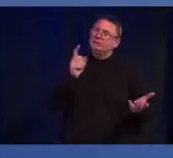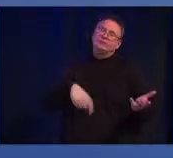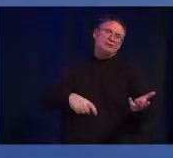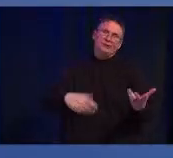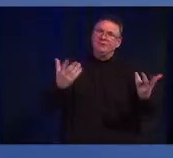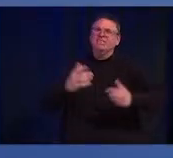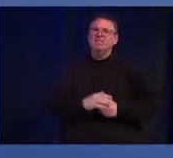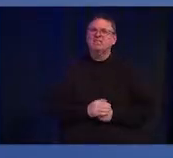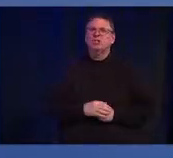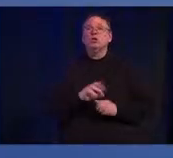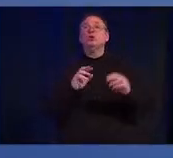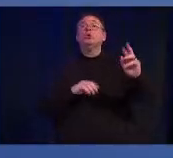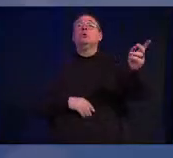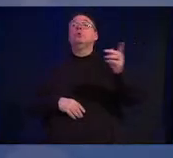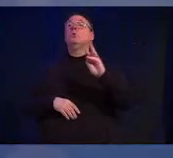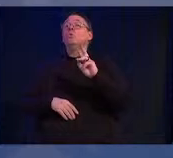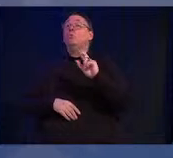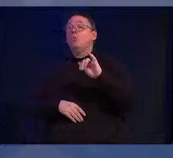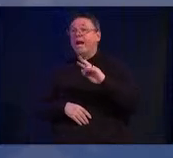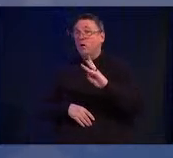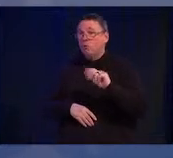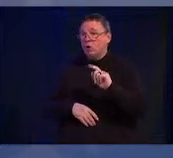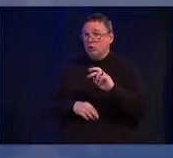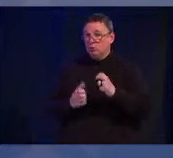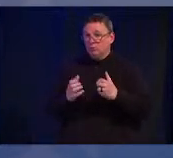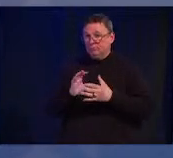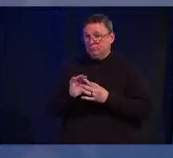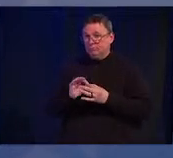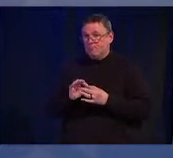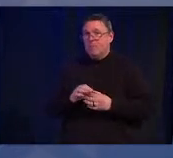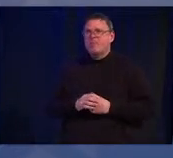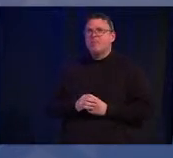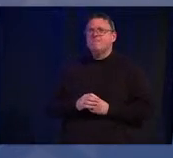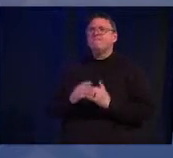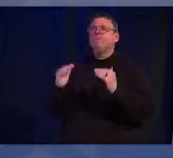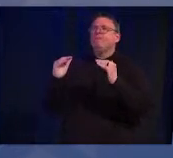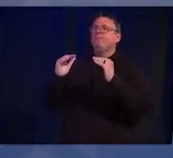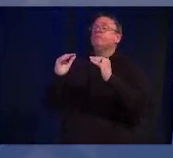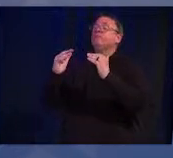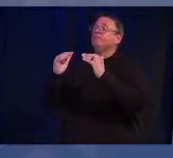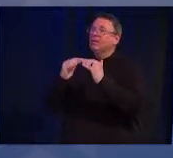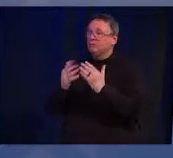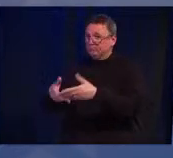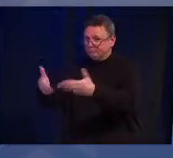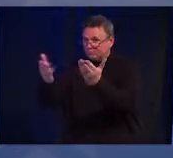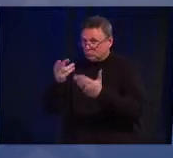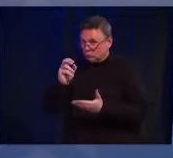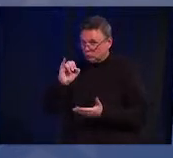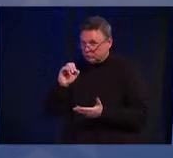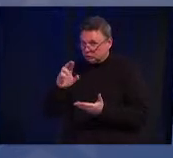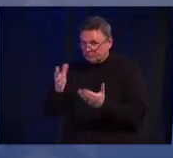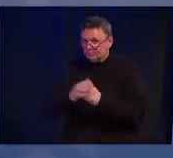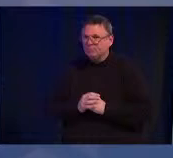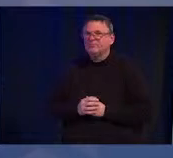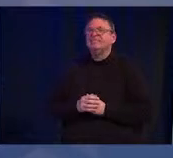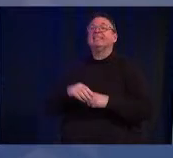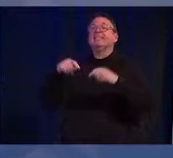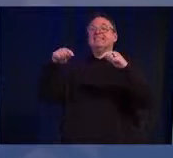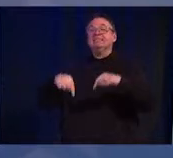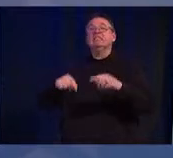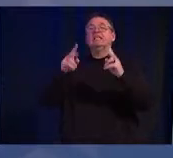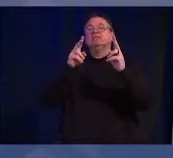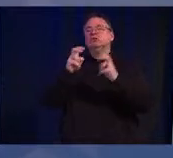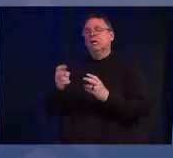Rainwater? Fellow Hoosiers, this is an issue that in no